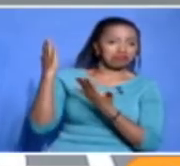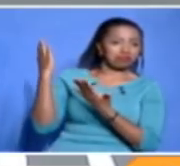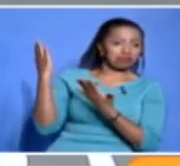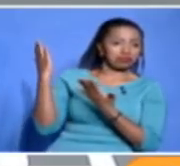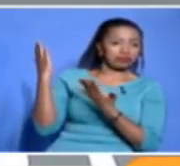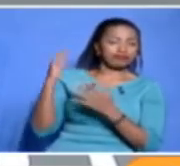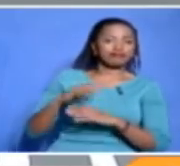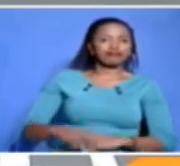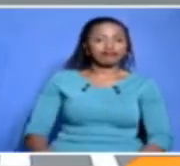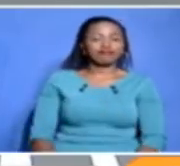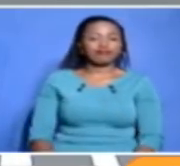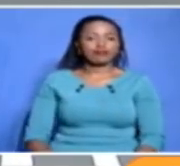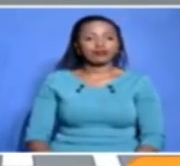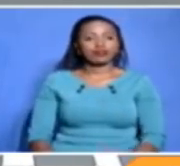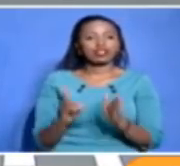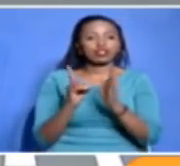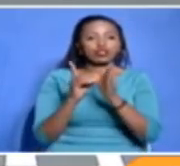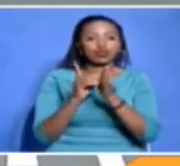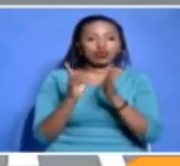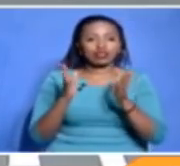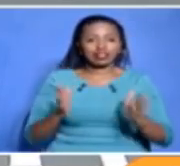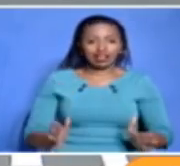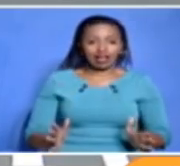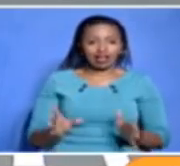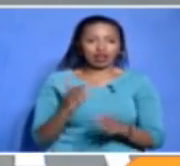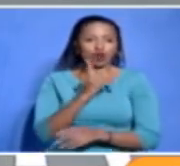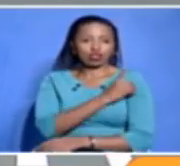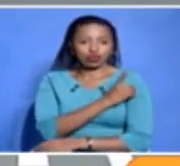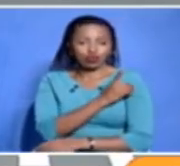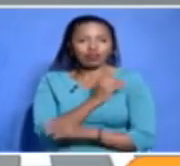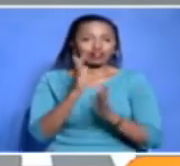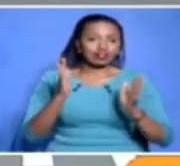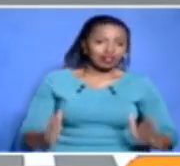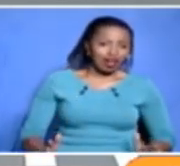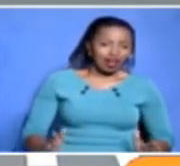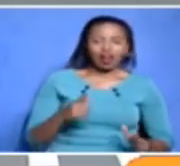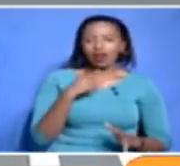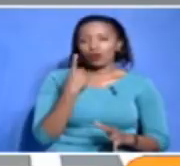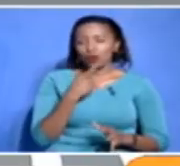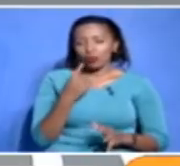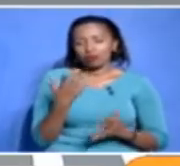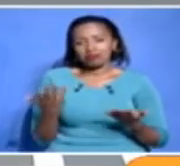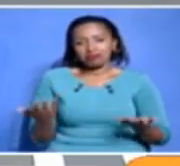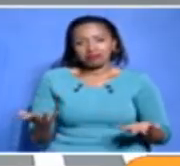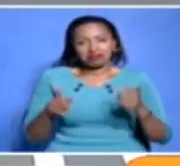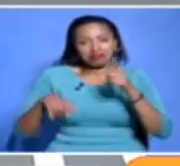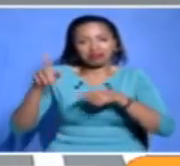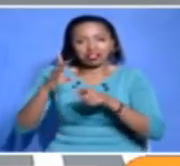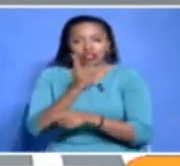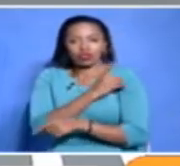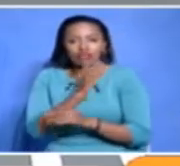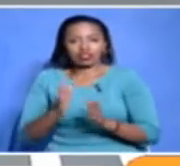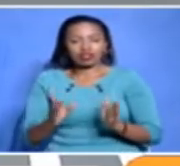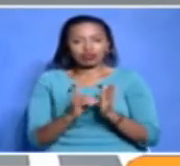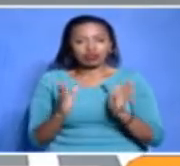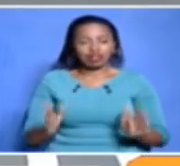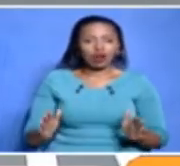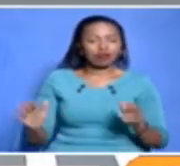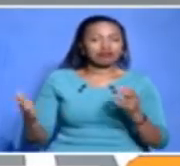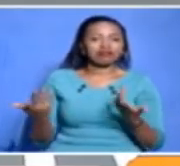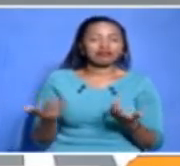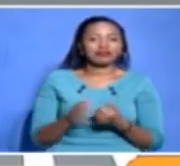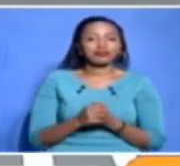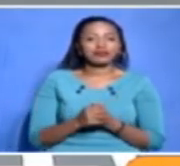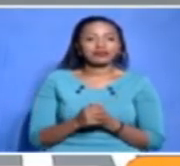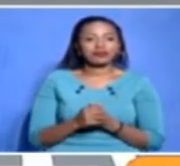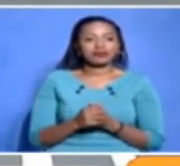off with defining who a doctor is. And there goes my screen, just going completely blank on me.